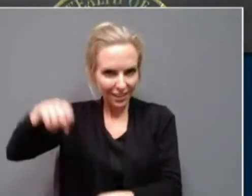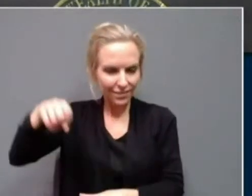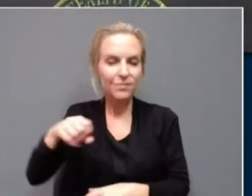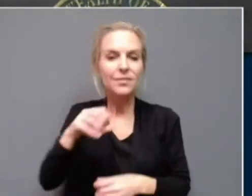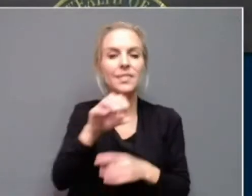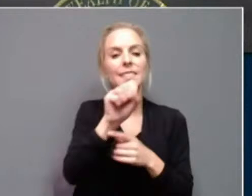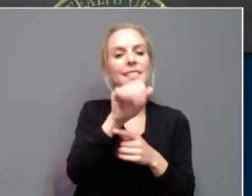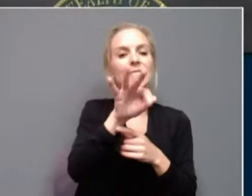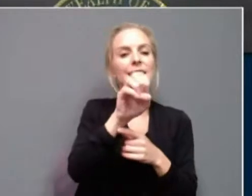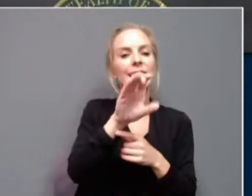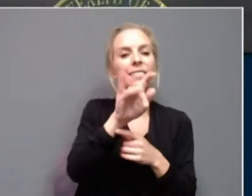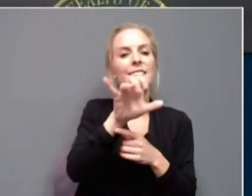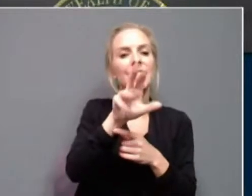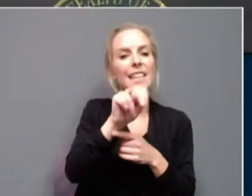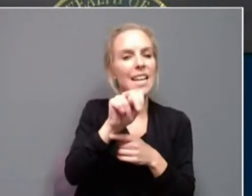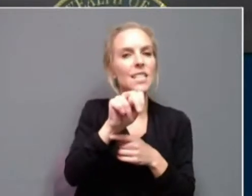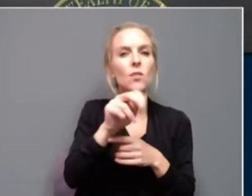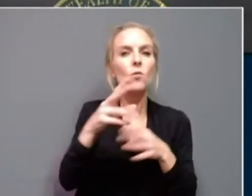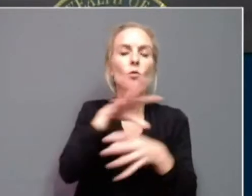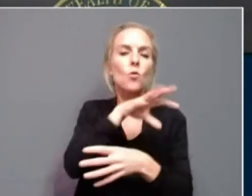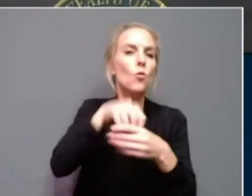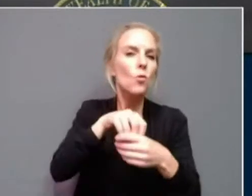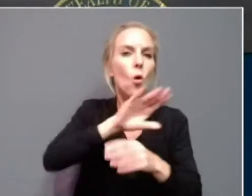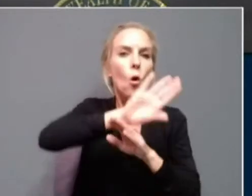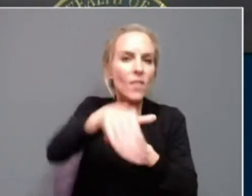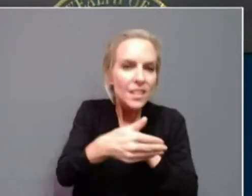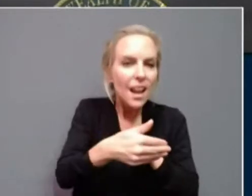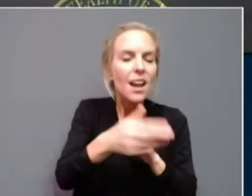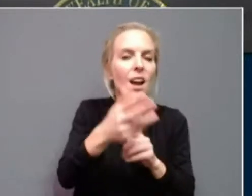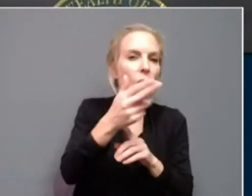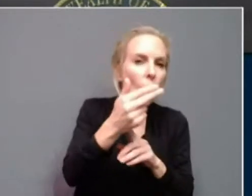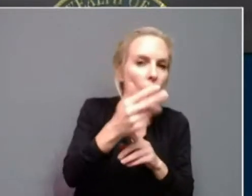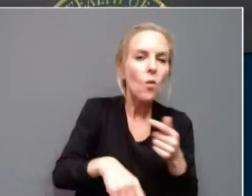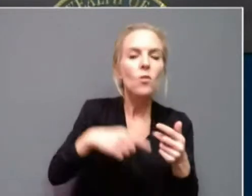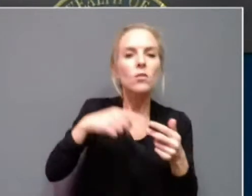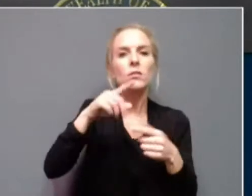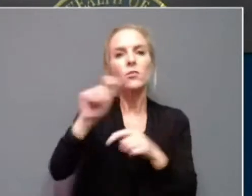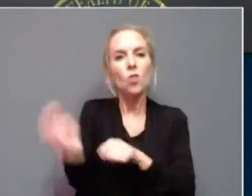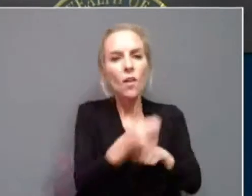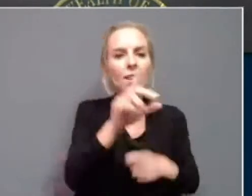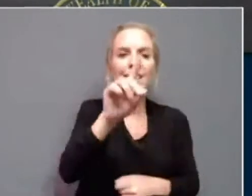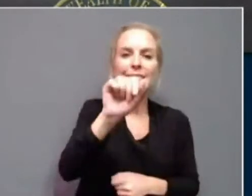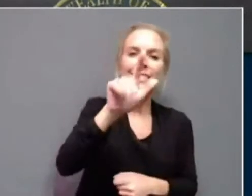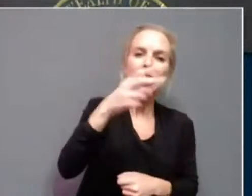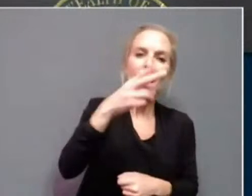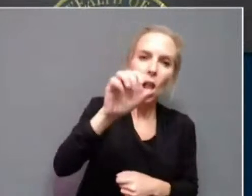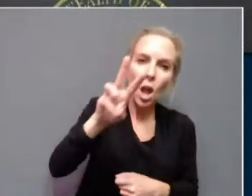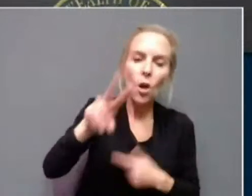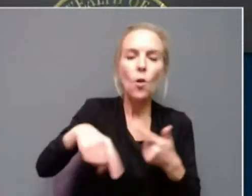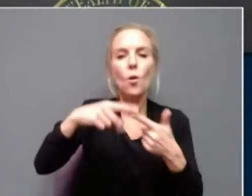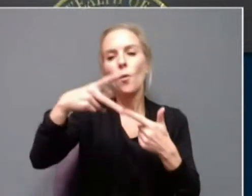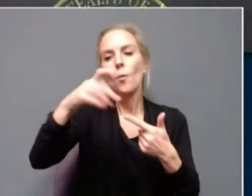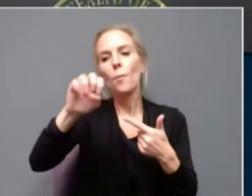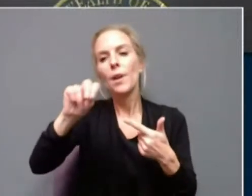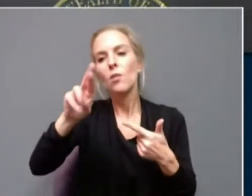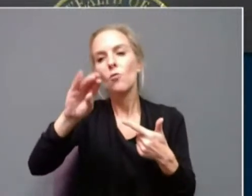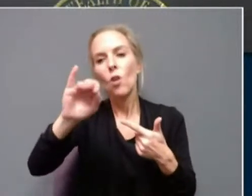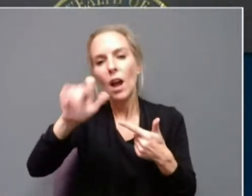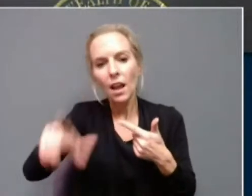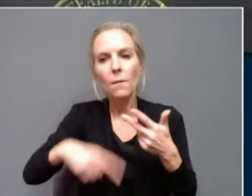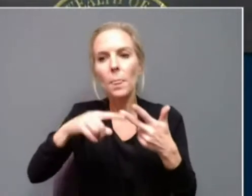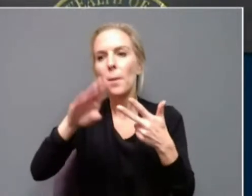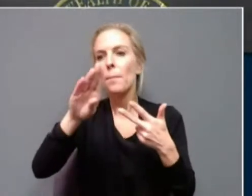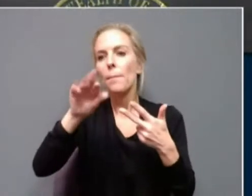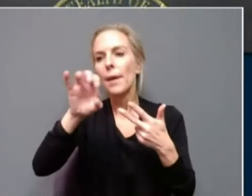include overnights and golf at Dale Hollow, Pennyroyal, Lake Barkley, Barron River,